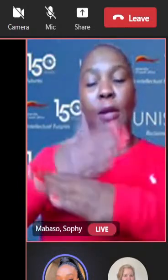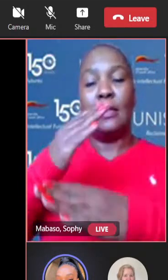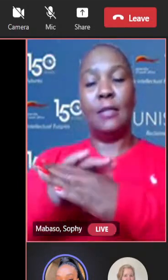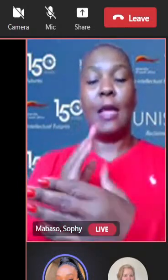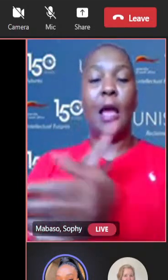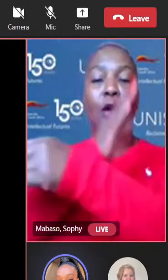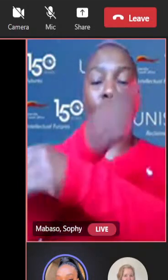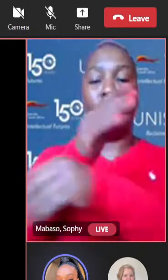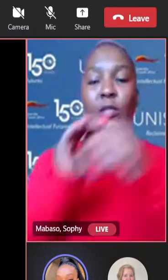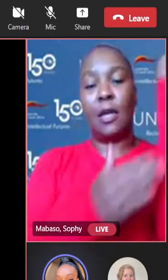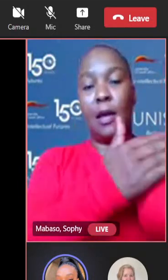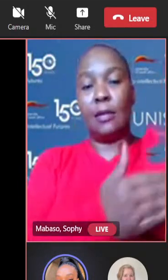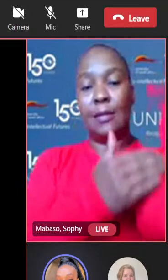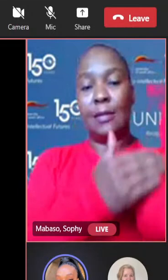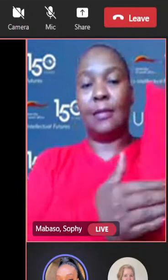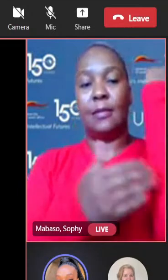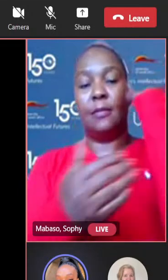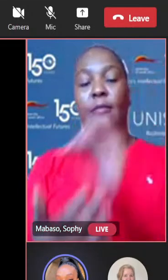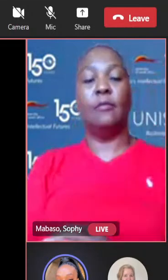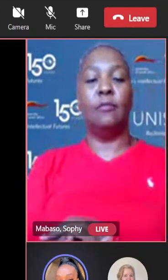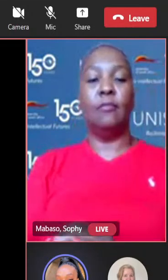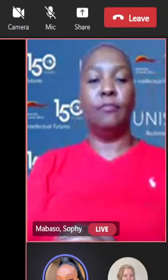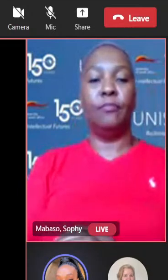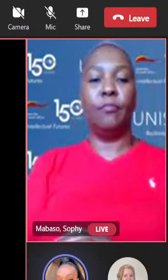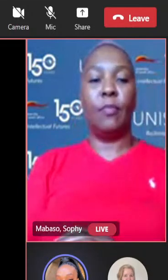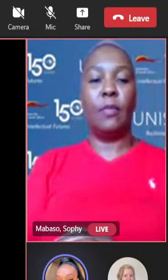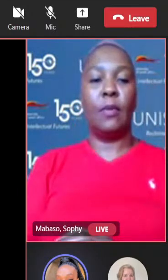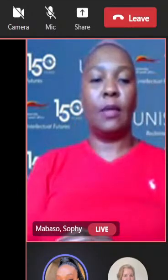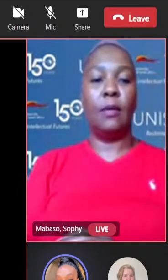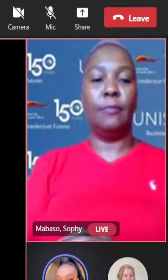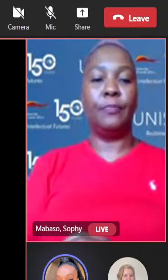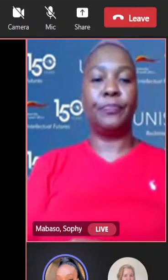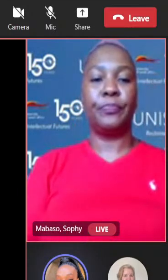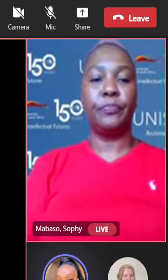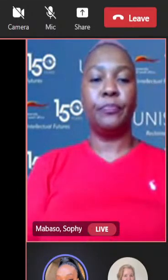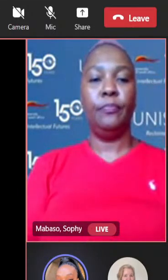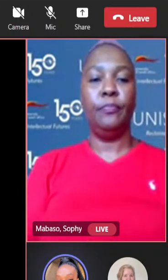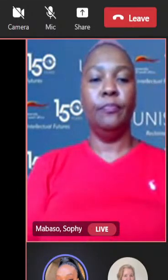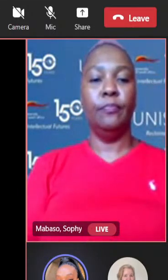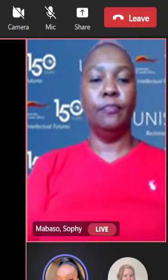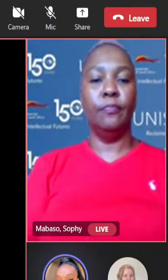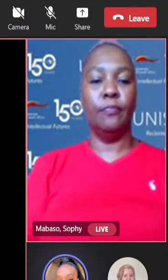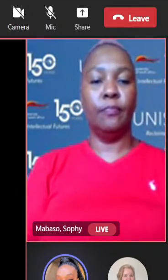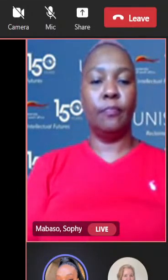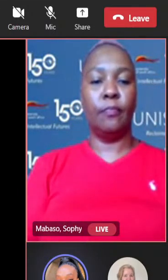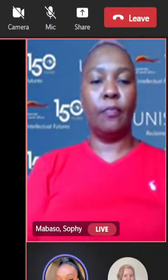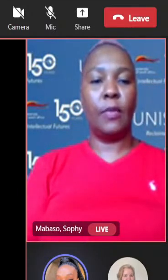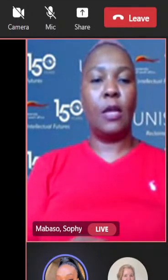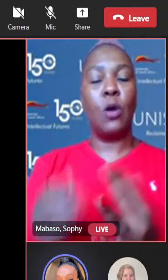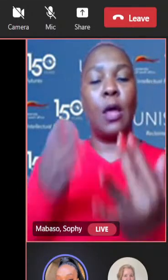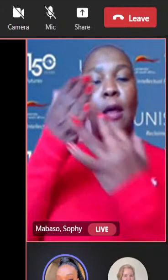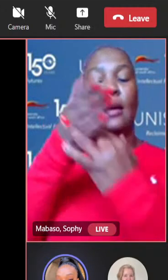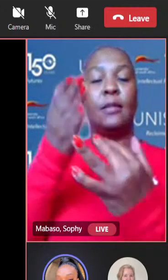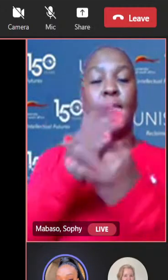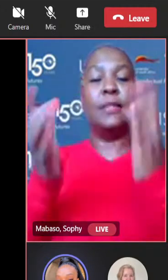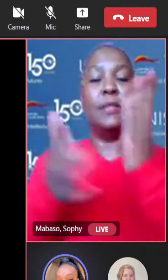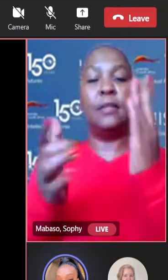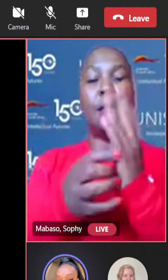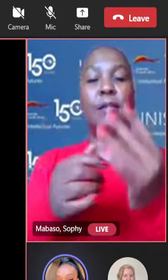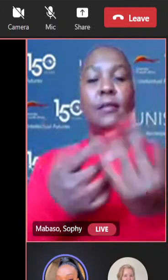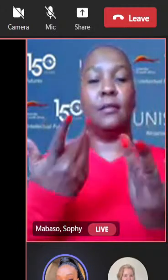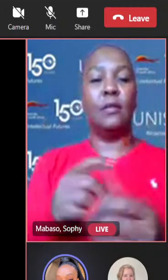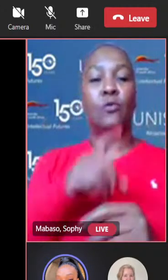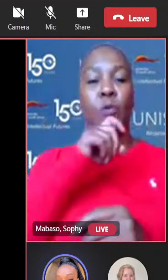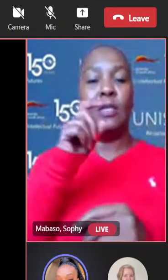country. I will not tap this link, so you can access the digital access centers using this